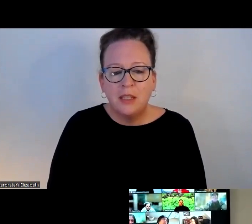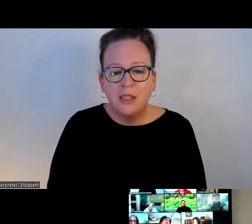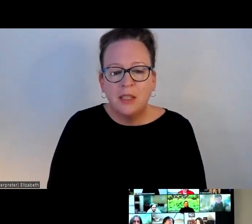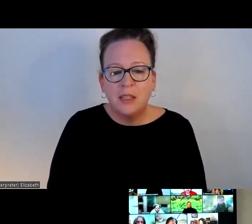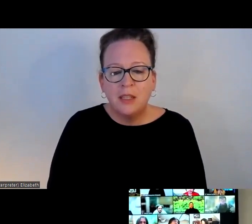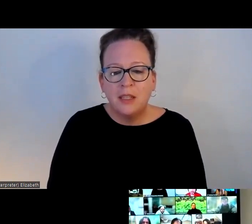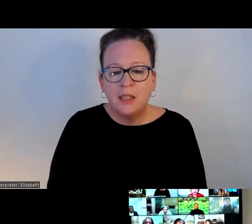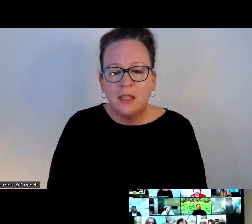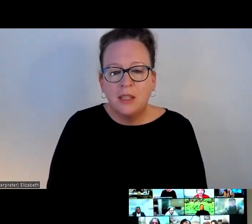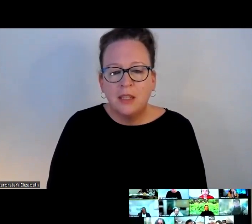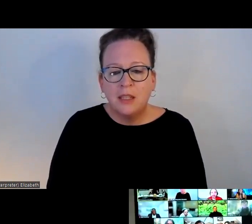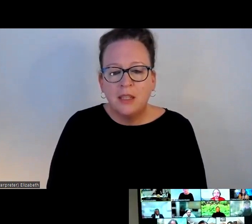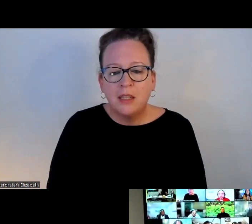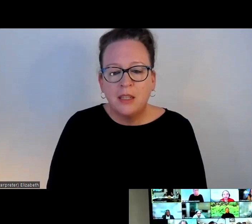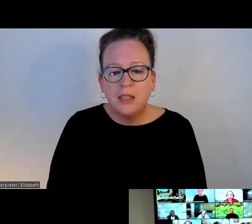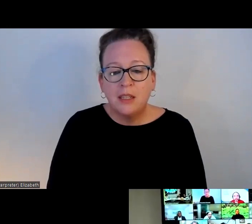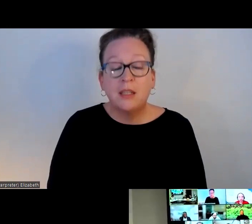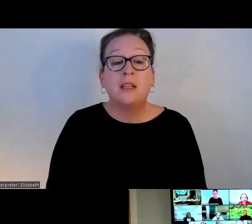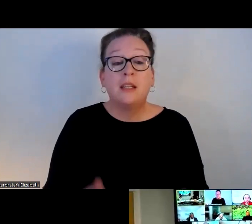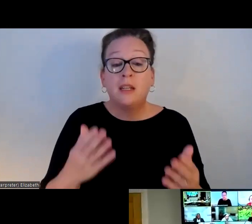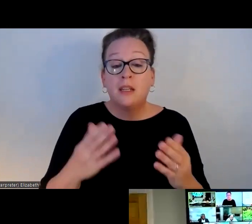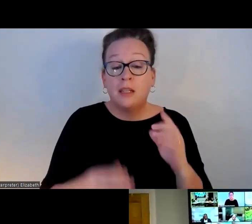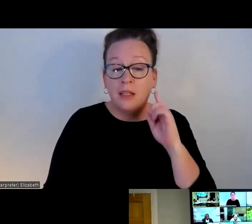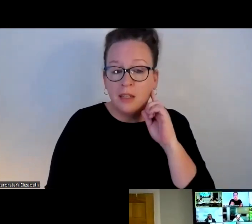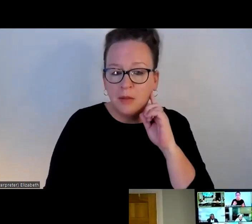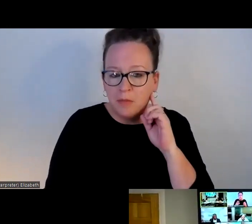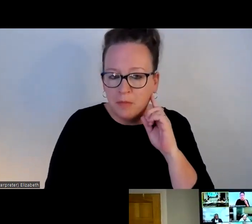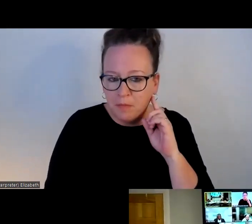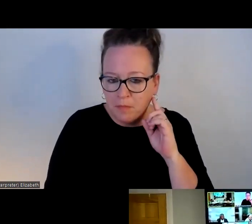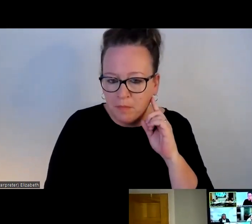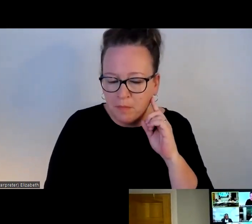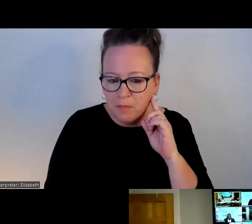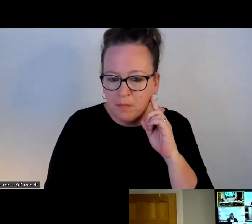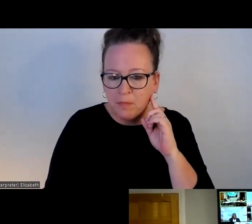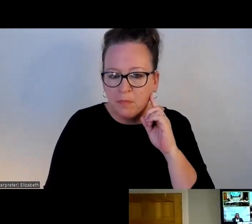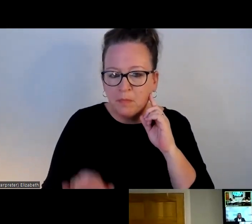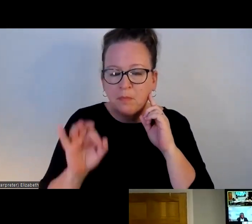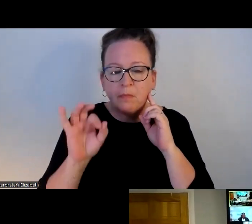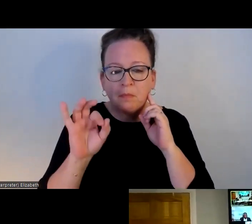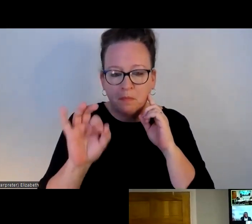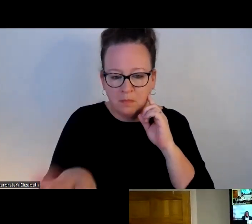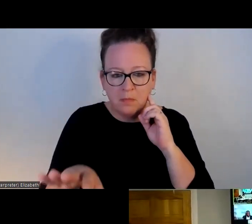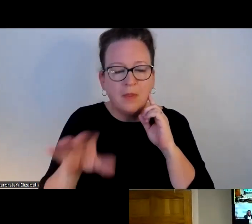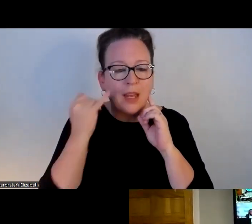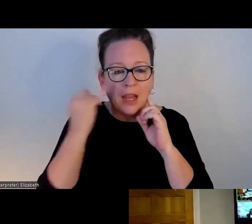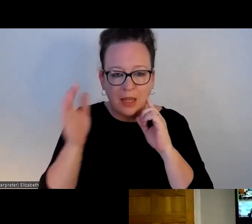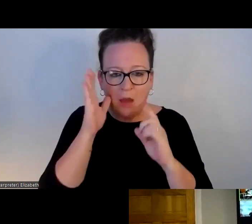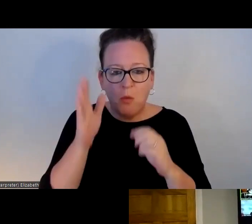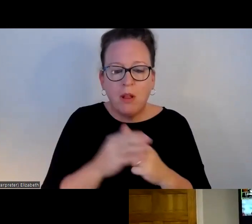And I mean, not to throw another idea in, but I will.